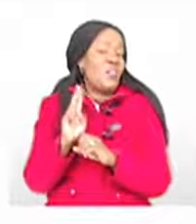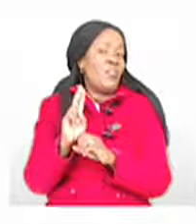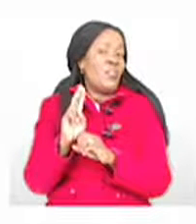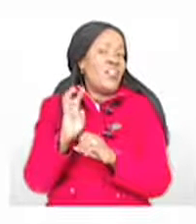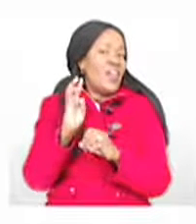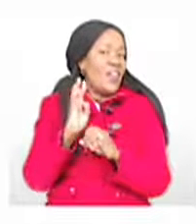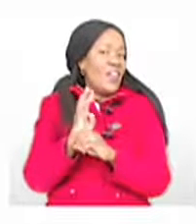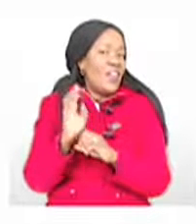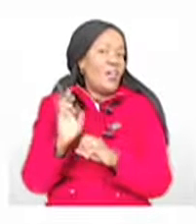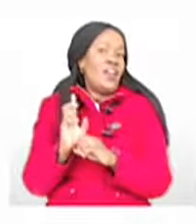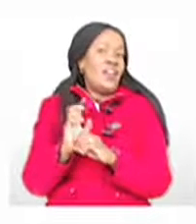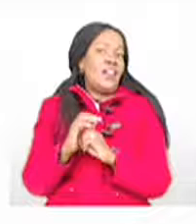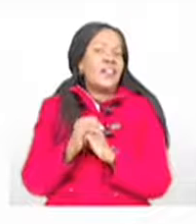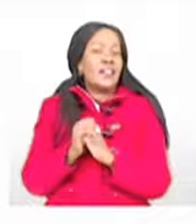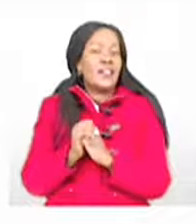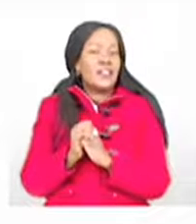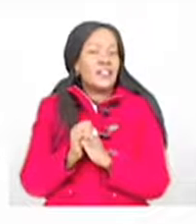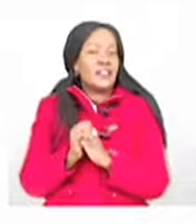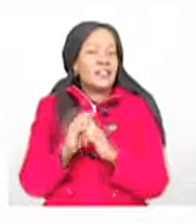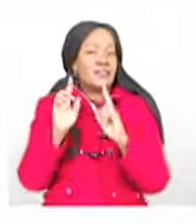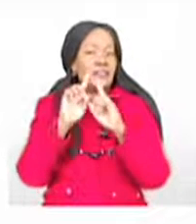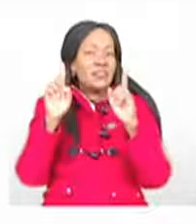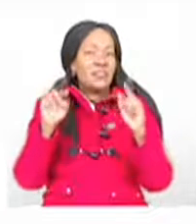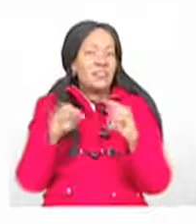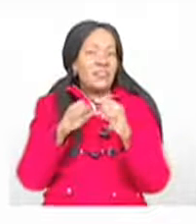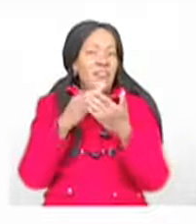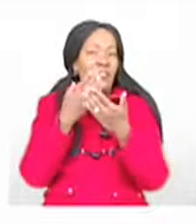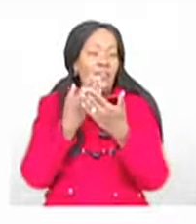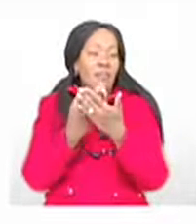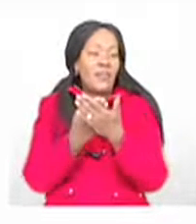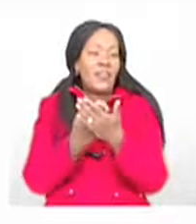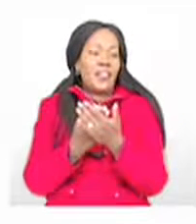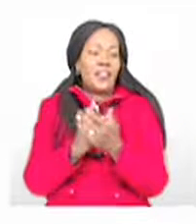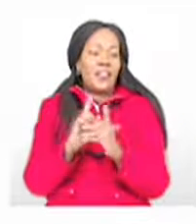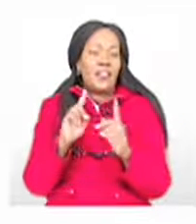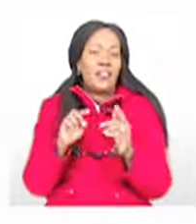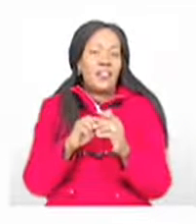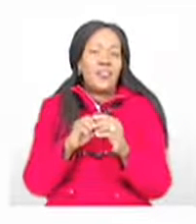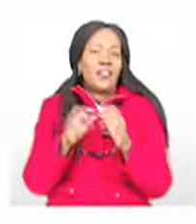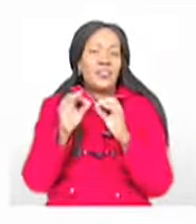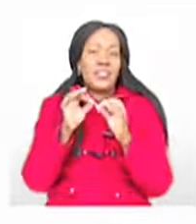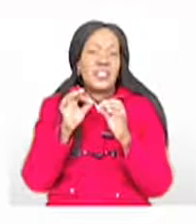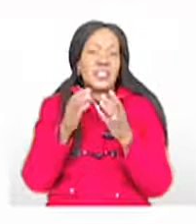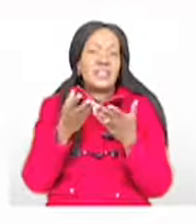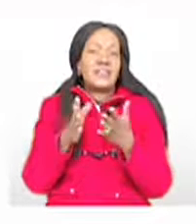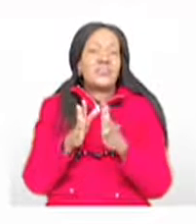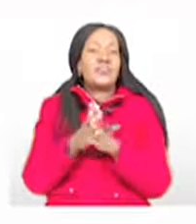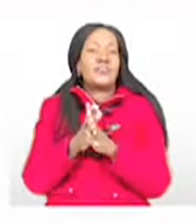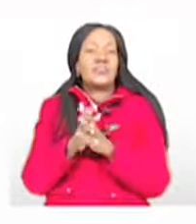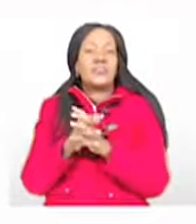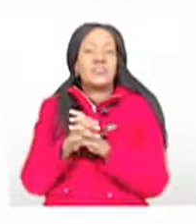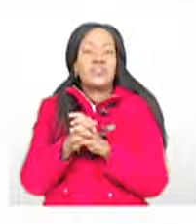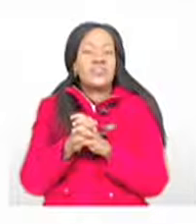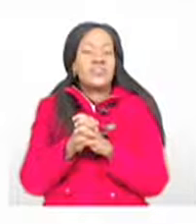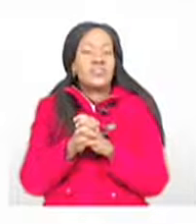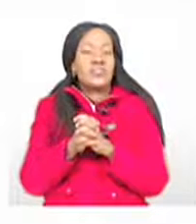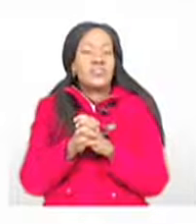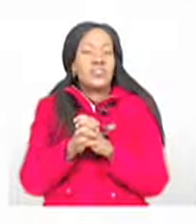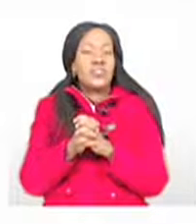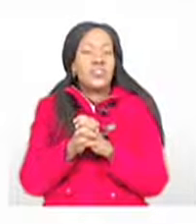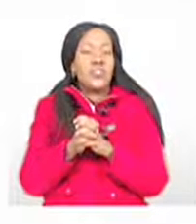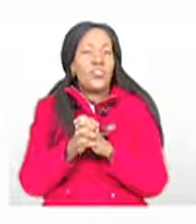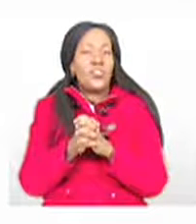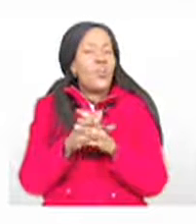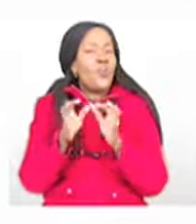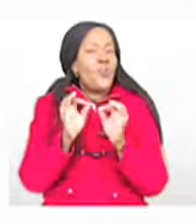Okay, let's go back to our pictures as we discuss them. Which picture